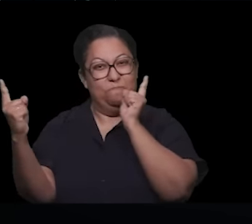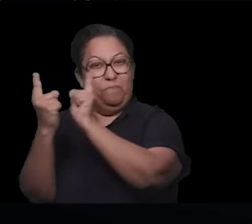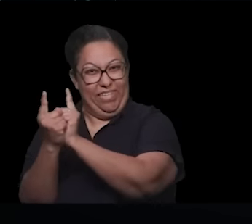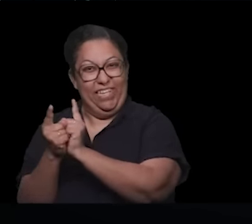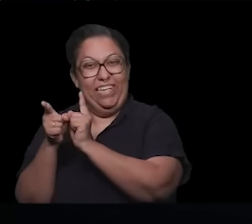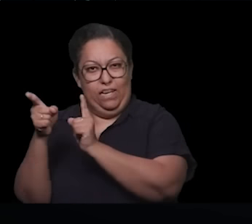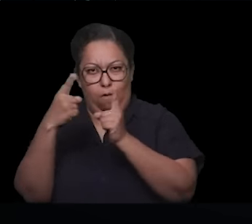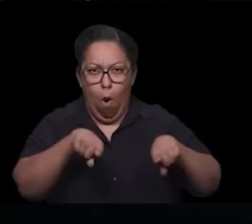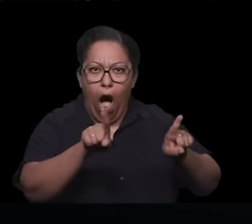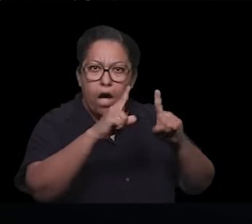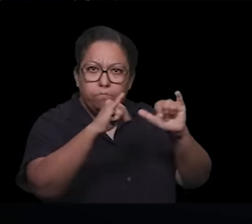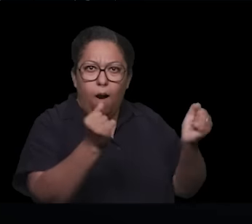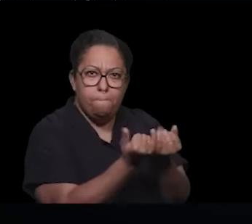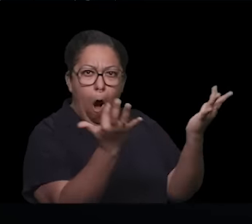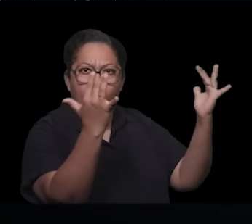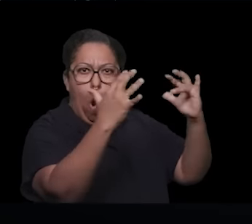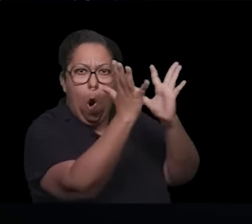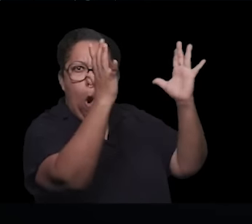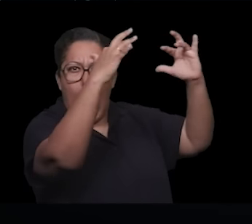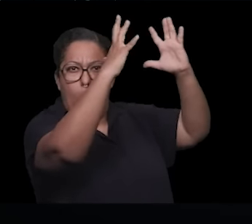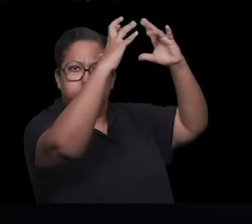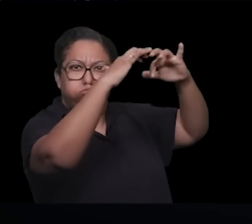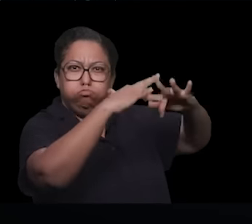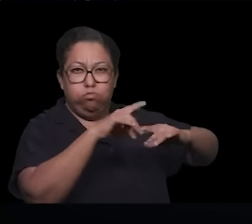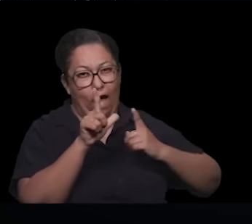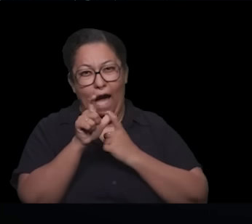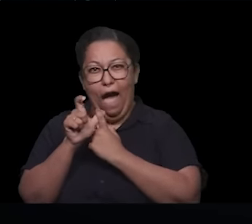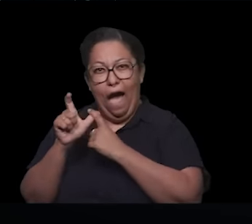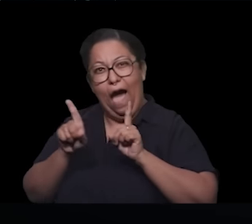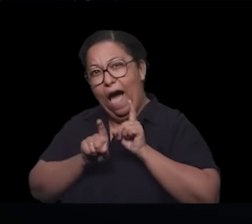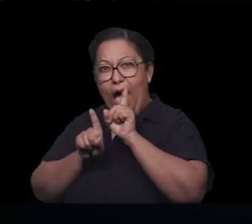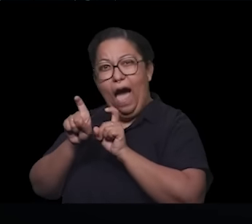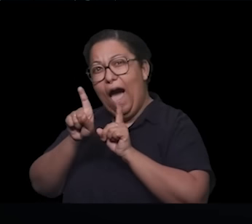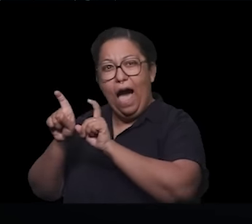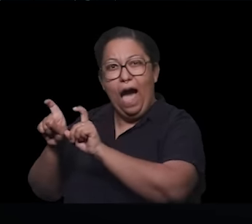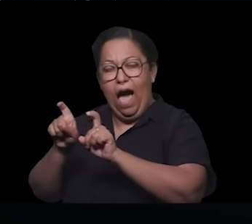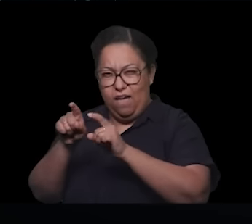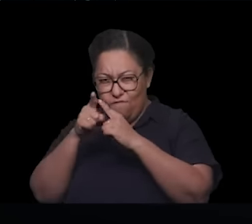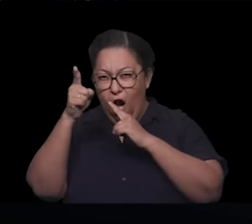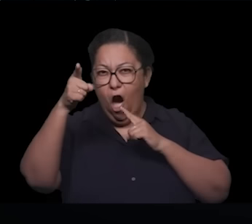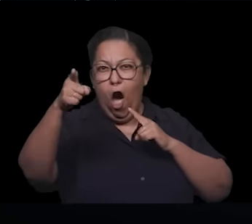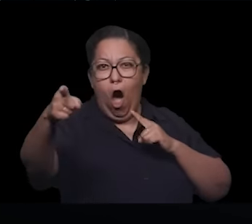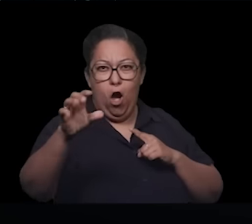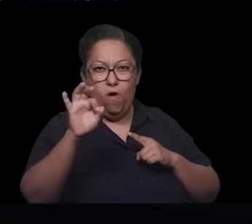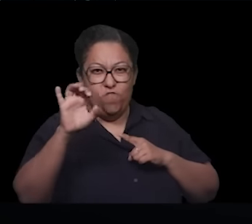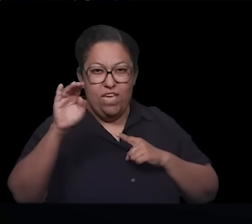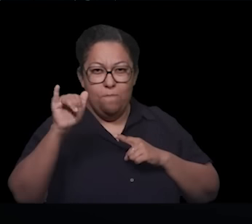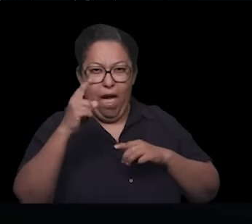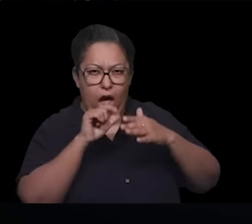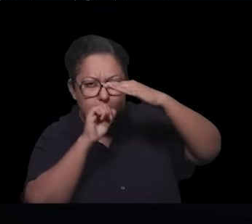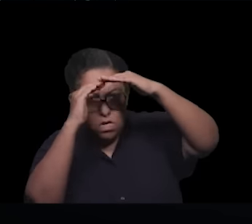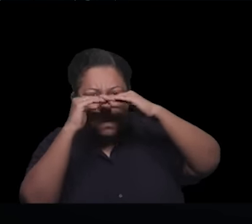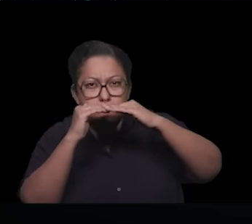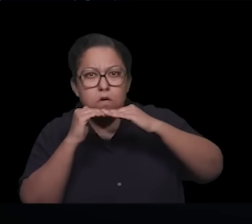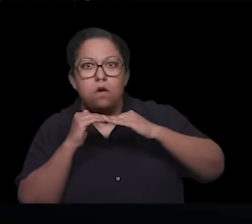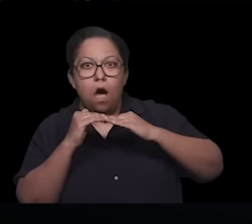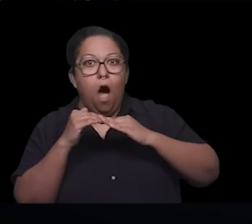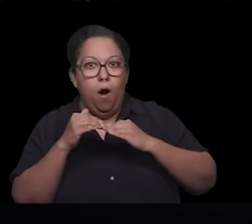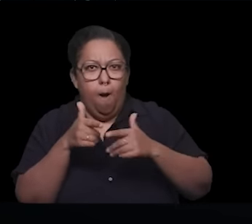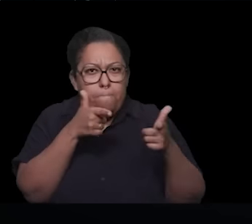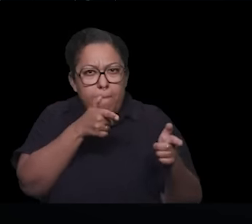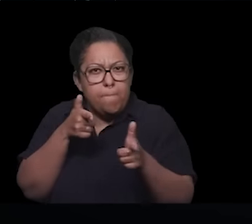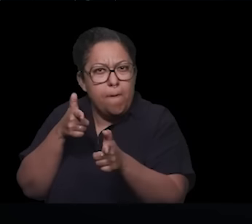Chani takes off across the field as the ornithopter's fiery remains rain down nearby. Paul joins her. In the distance, Fremen rise